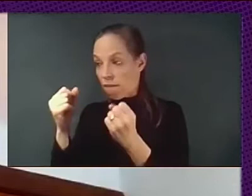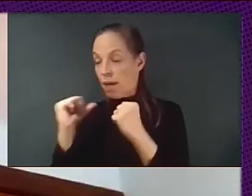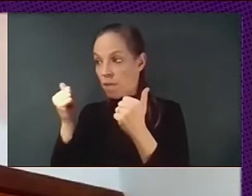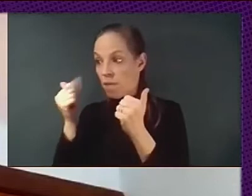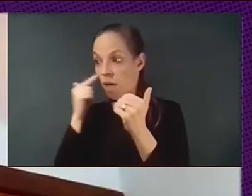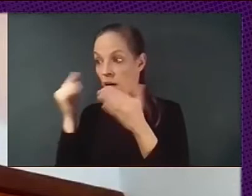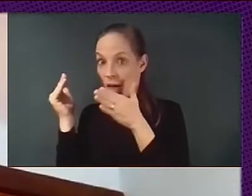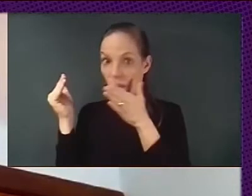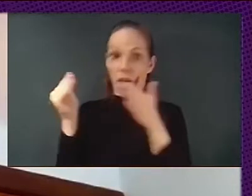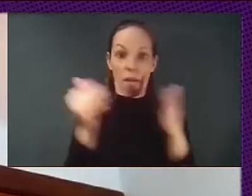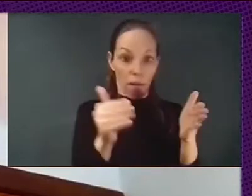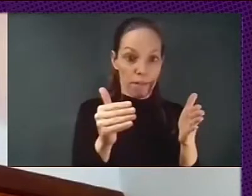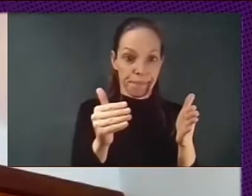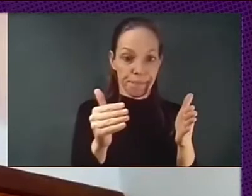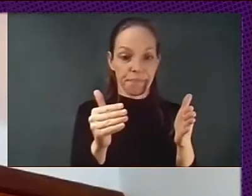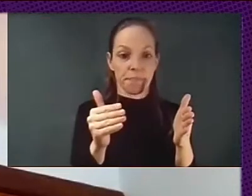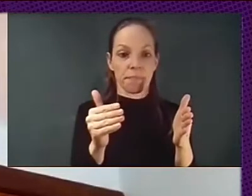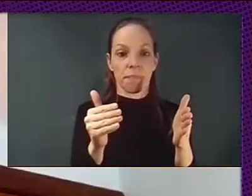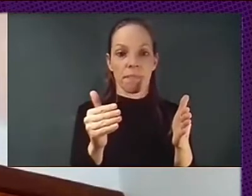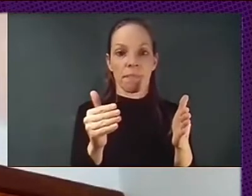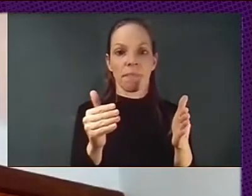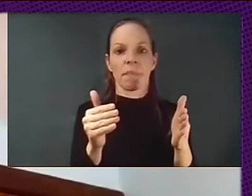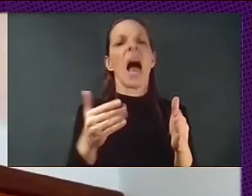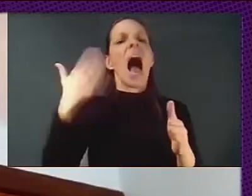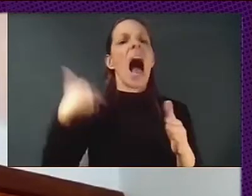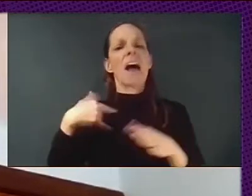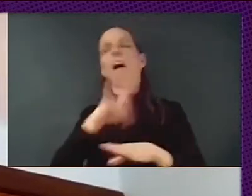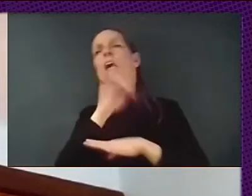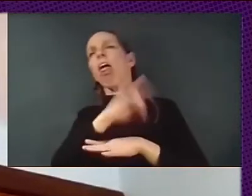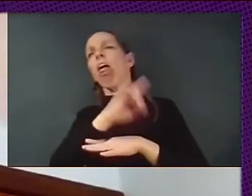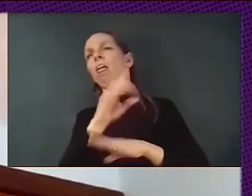thing for intellectuals to be focusing on.